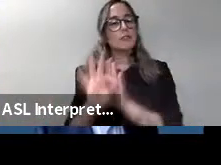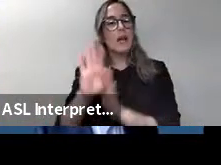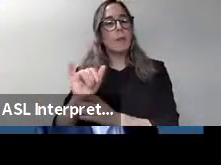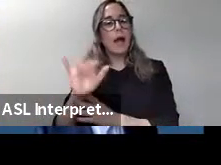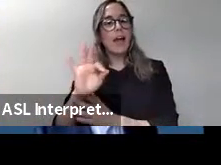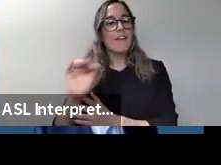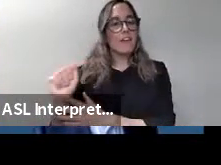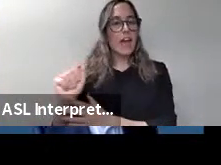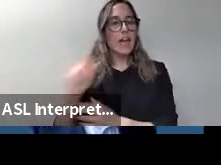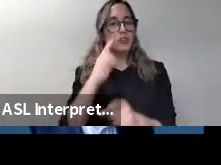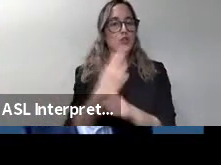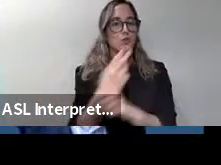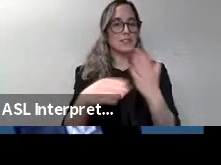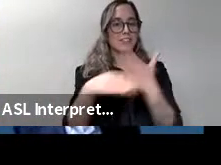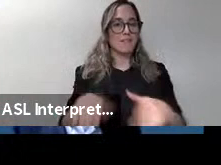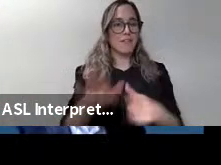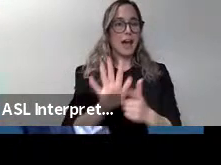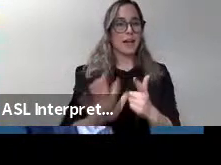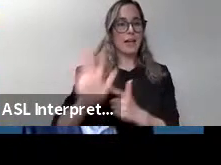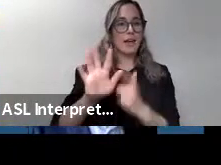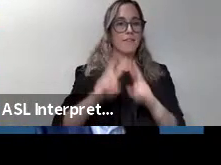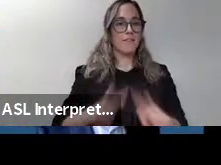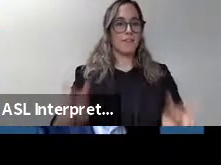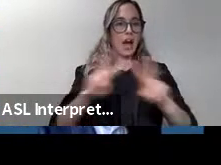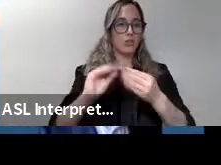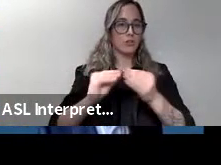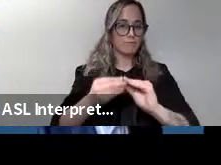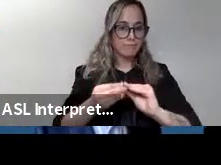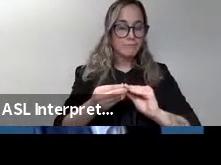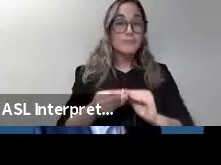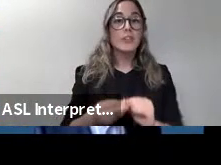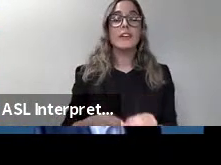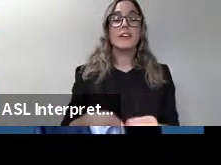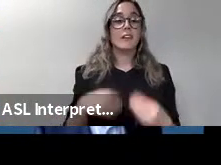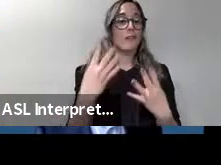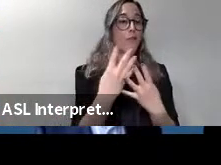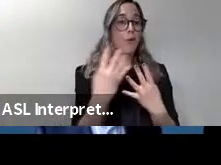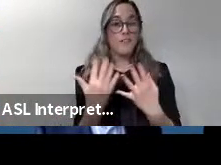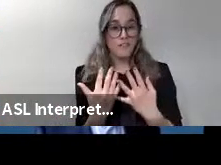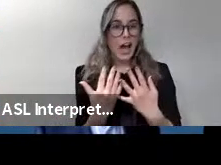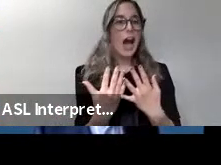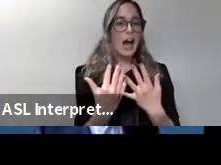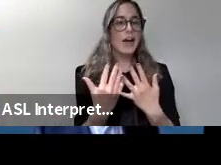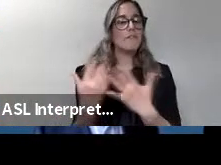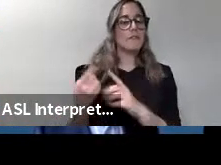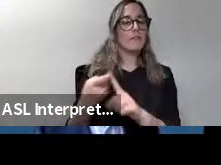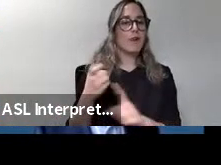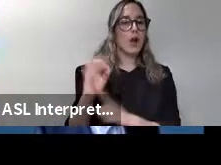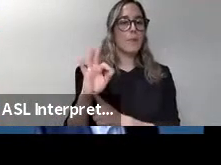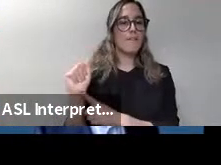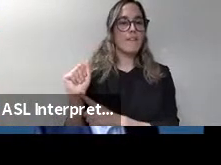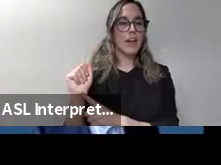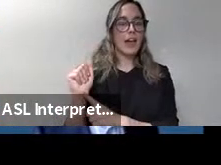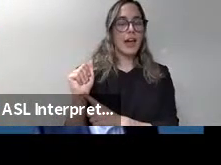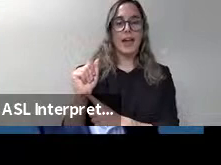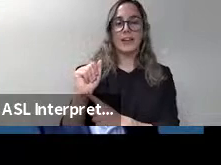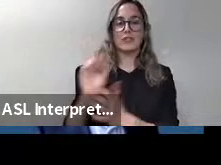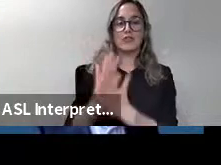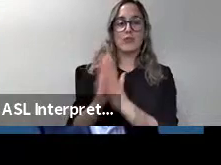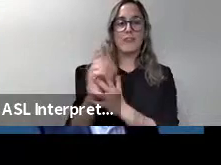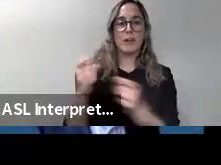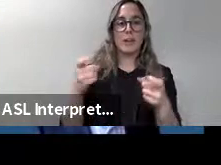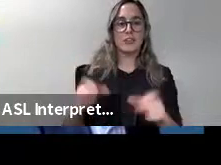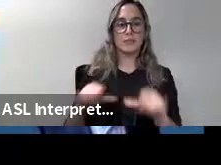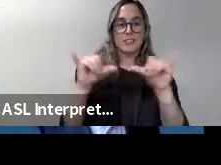value. Operational data for factors 4 and 5 came from the FAA's Enhanced Traffic Management System for